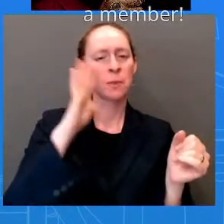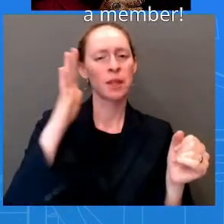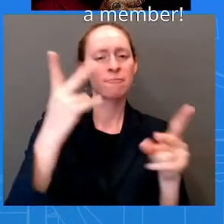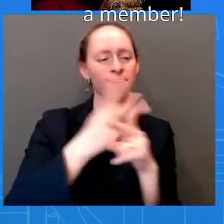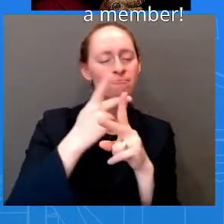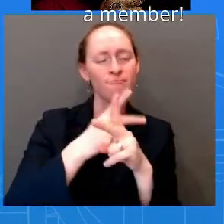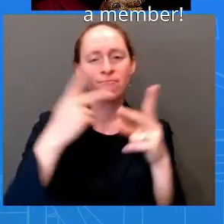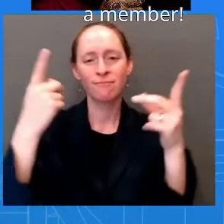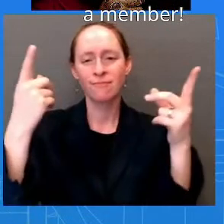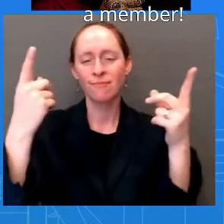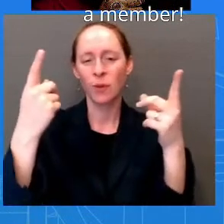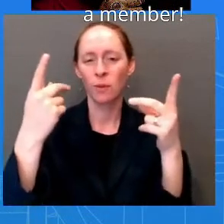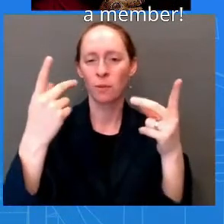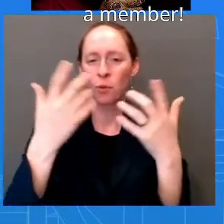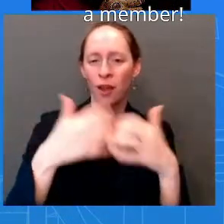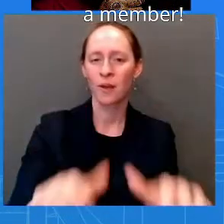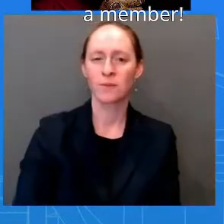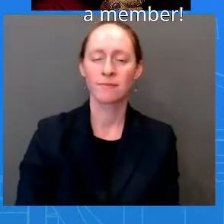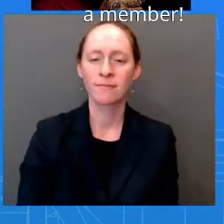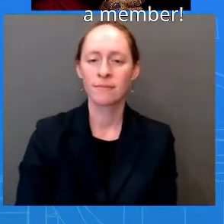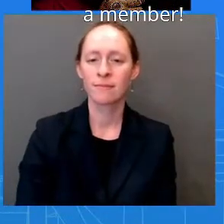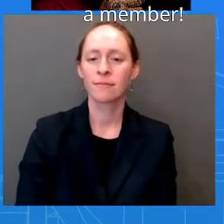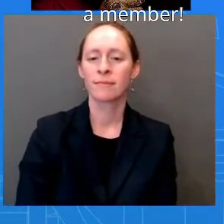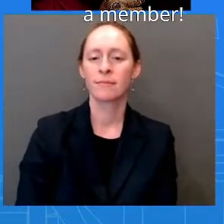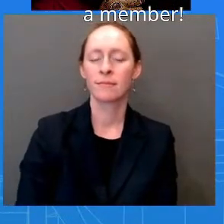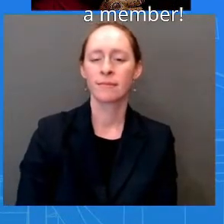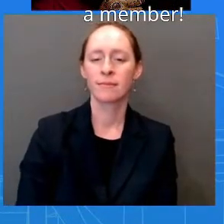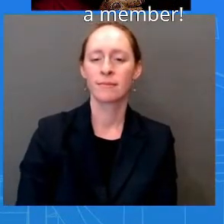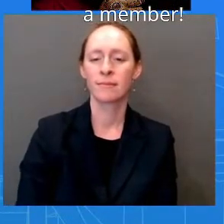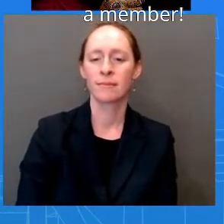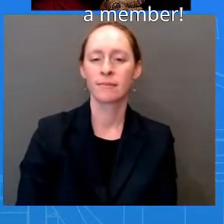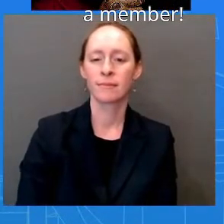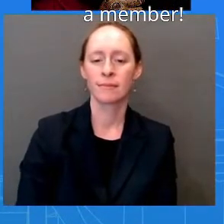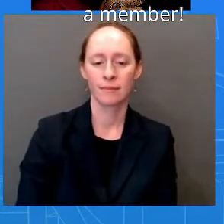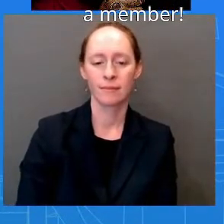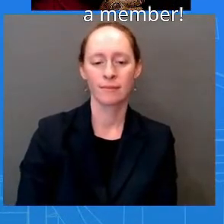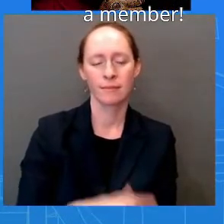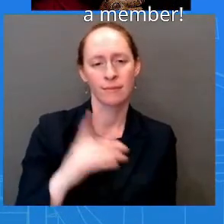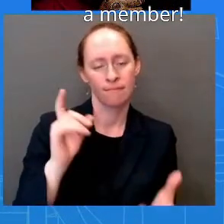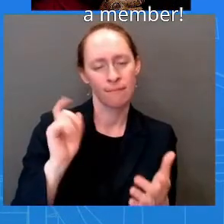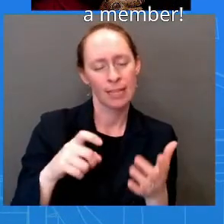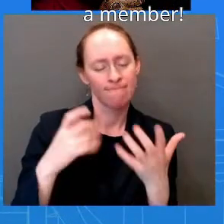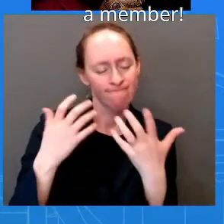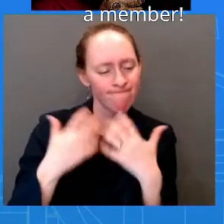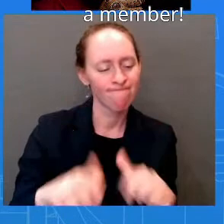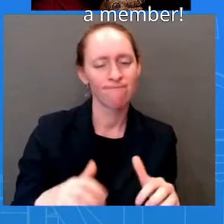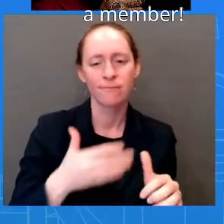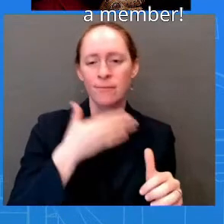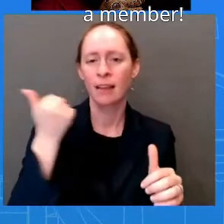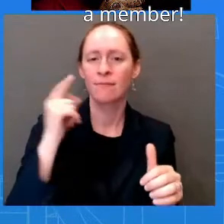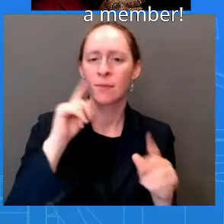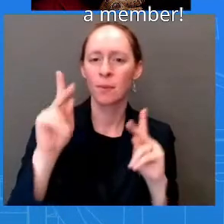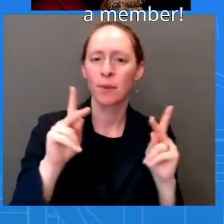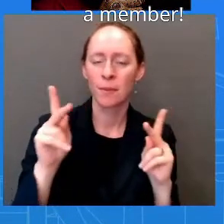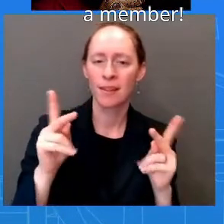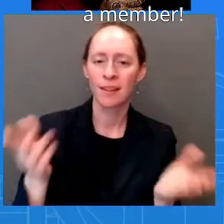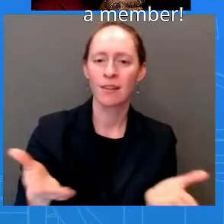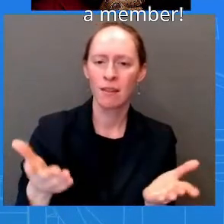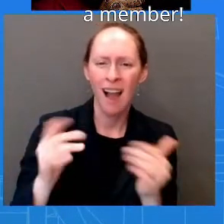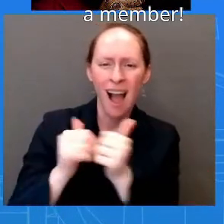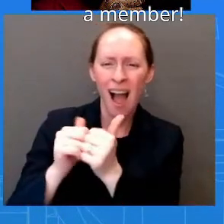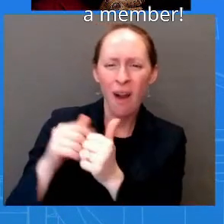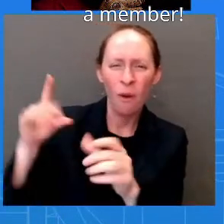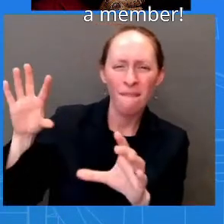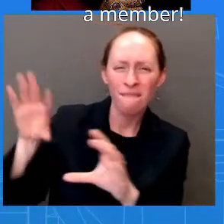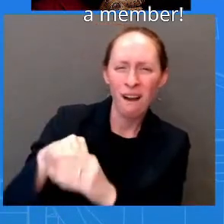get this done. Get this done on behalf of the American people. Can you explain how the president's been involved, though, just given that one of the union presidents is saying he hasn't seen any real